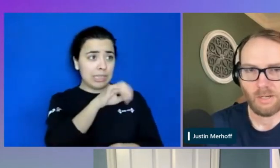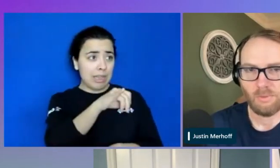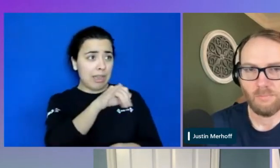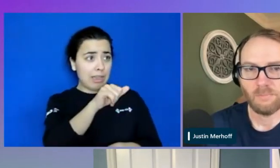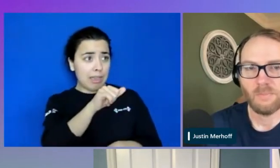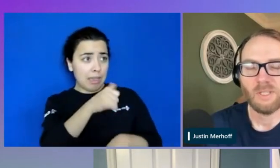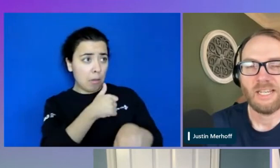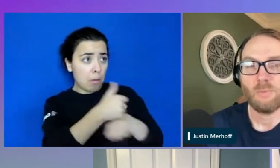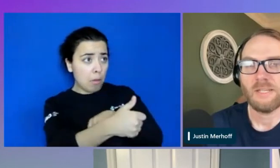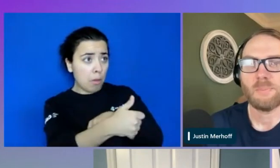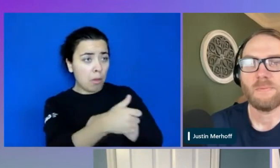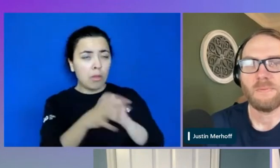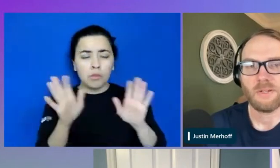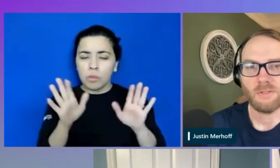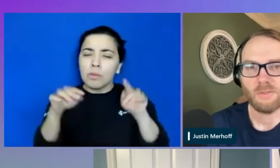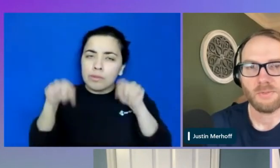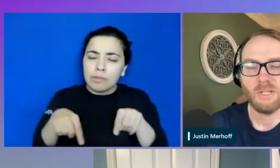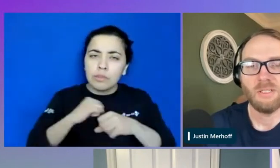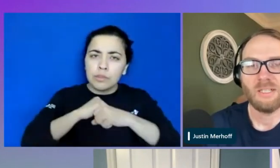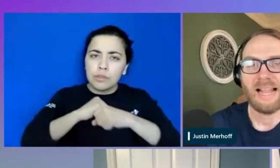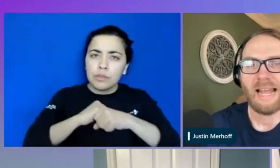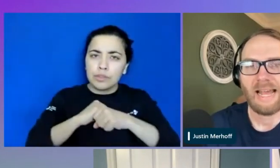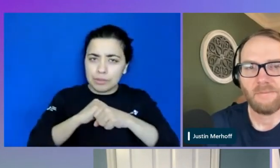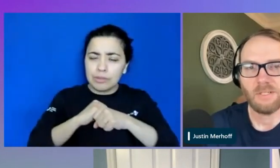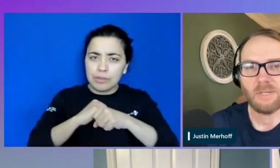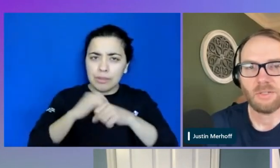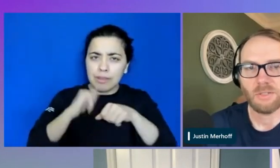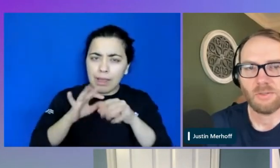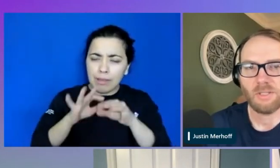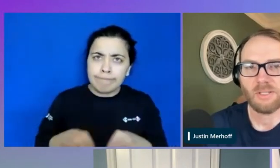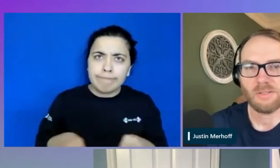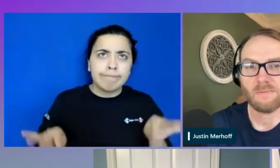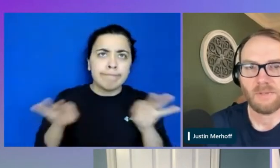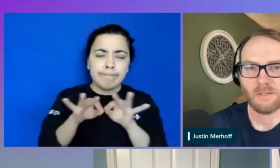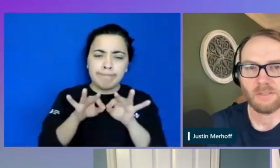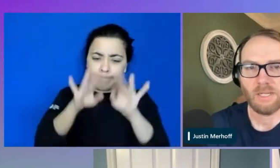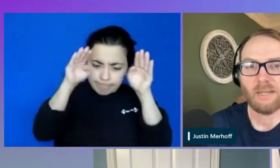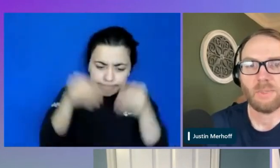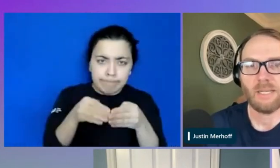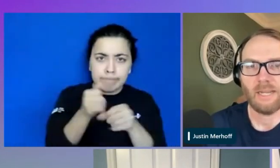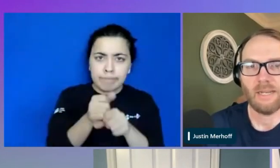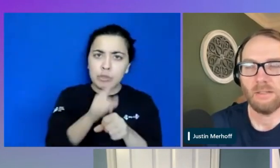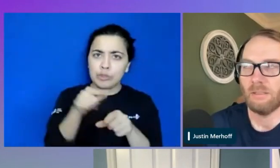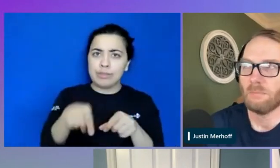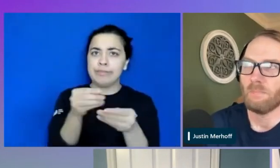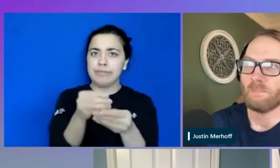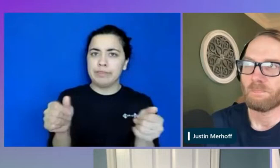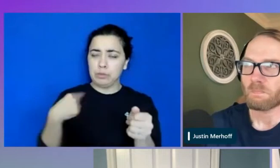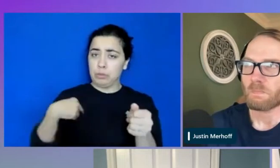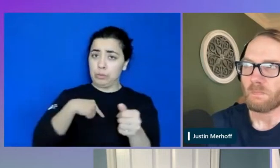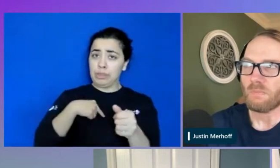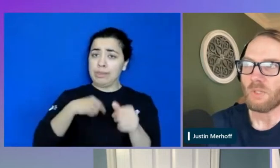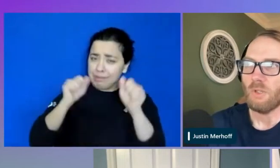security problem. And we as professionals have to make sure that this is fixed, and we can.